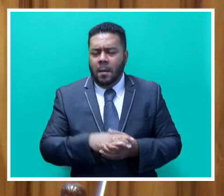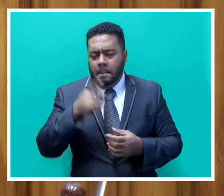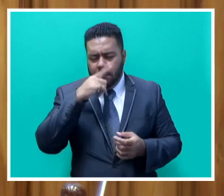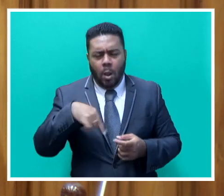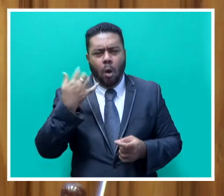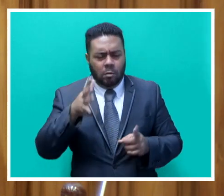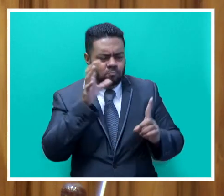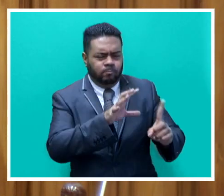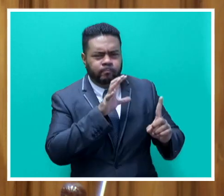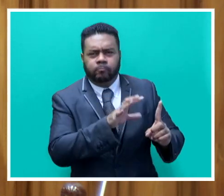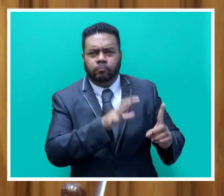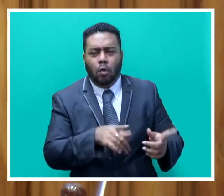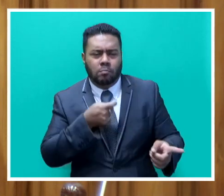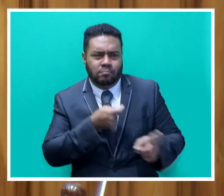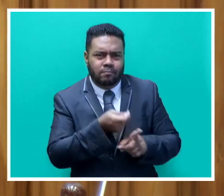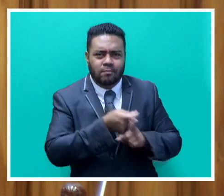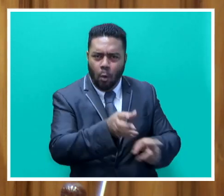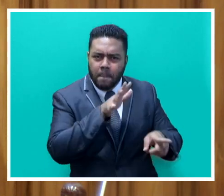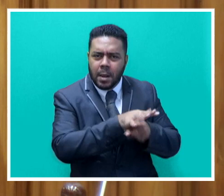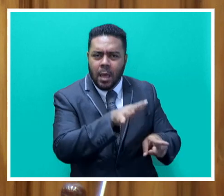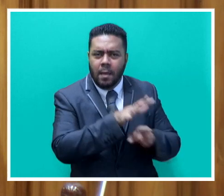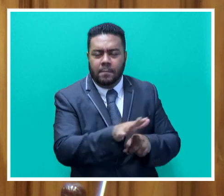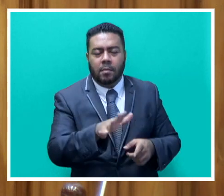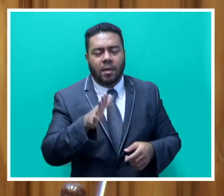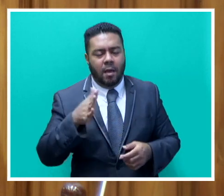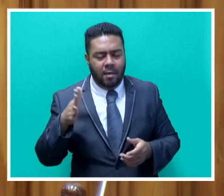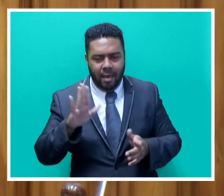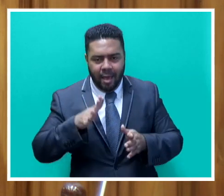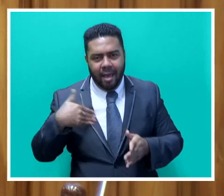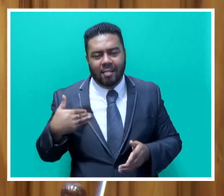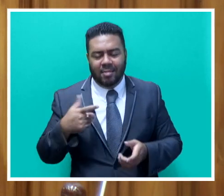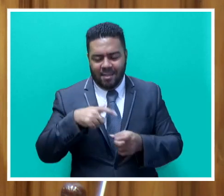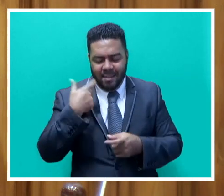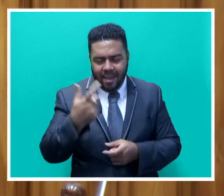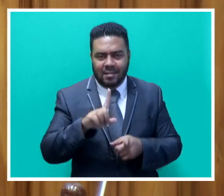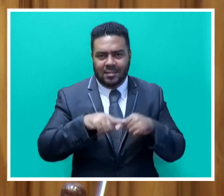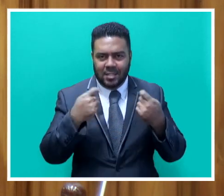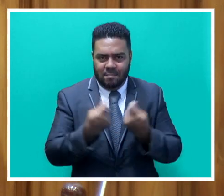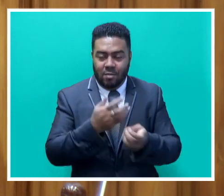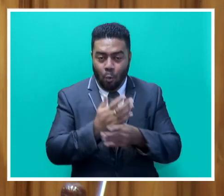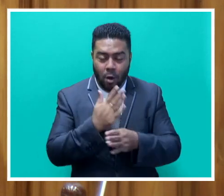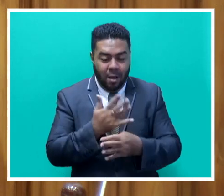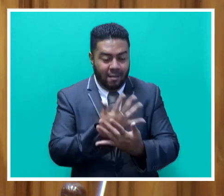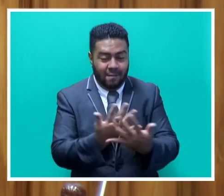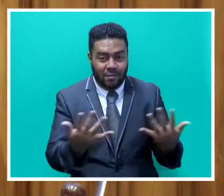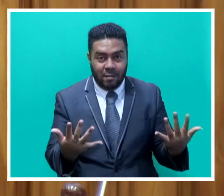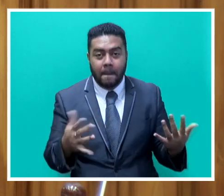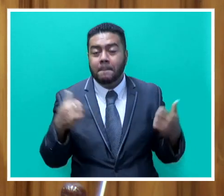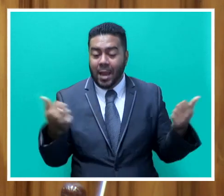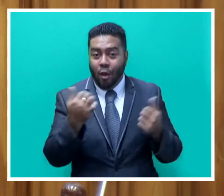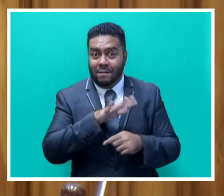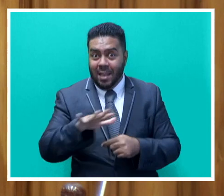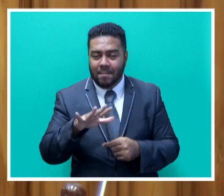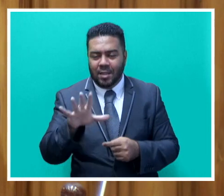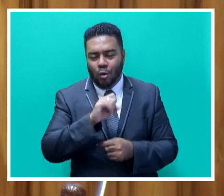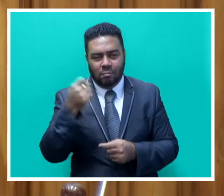from a minority, even of their own people, healthcare workers, not in the front line. Many of them do not realize that this